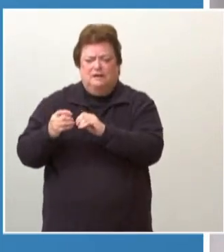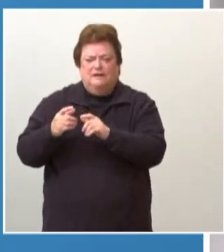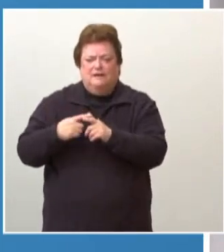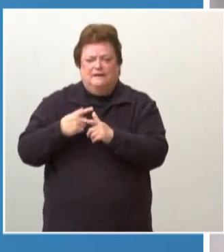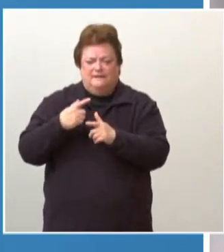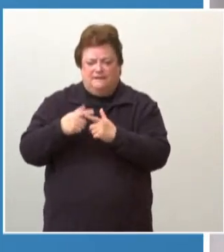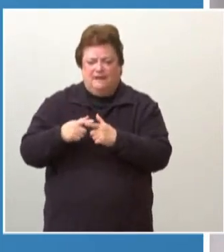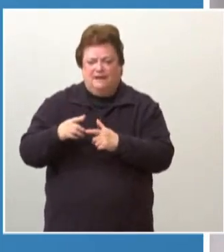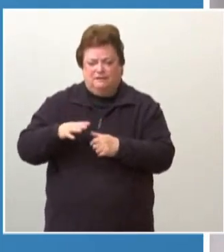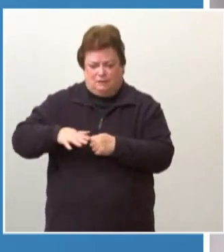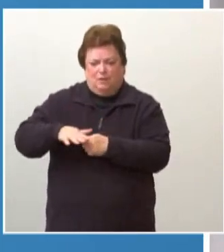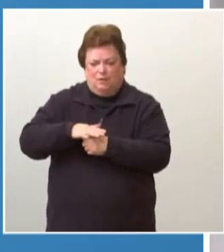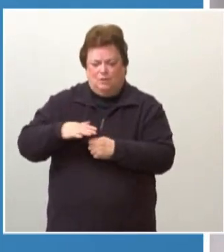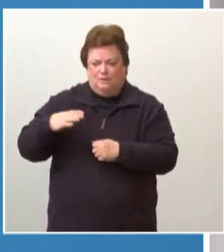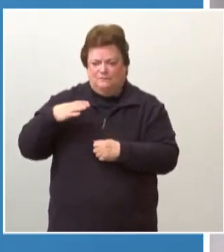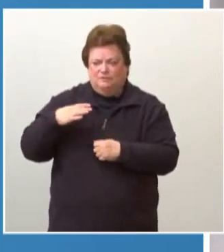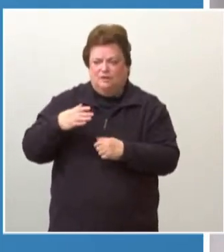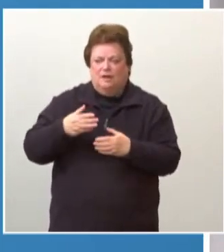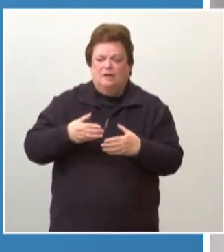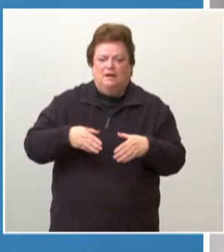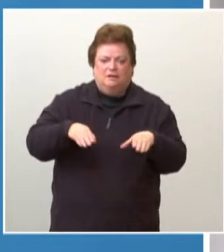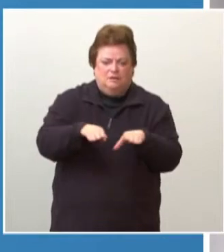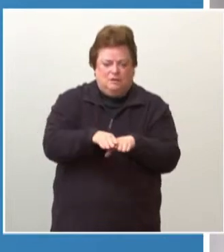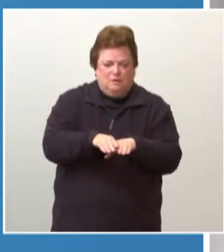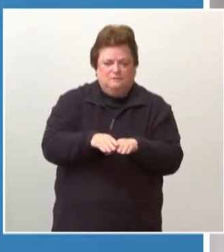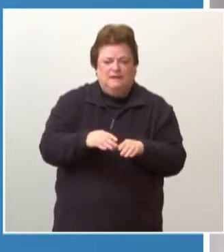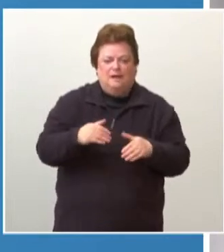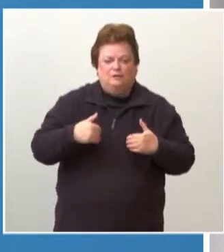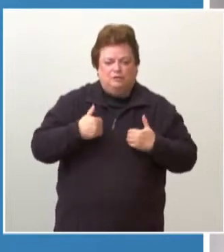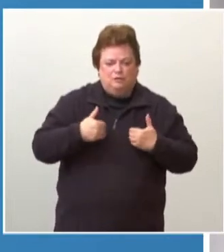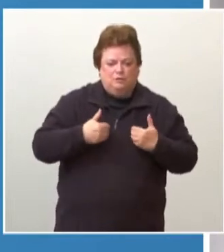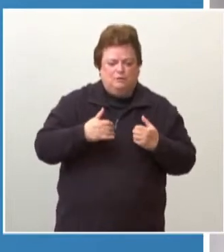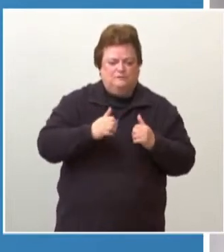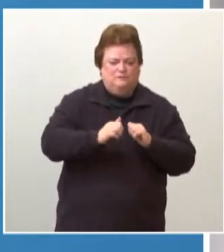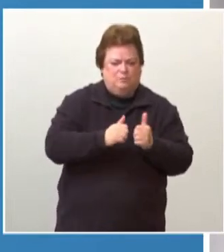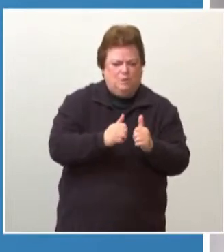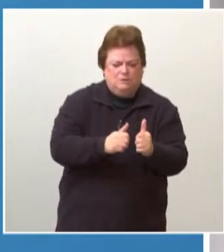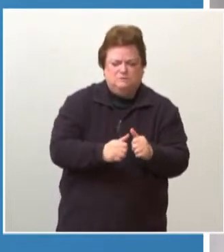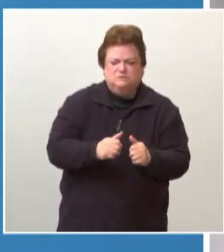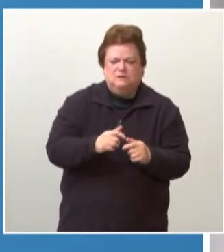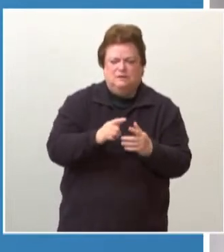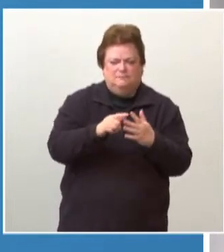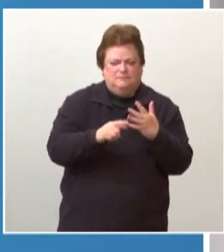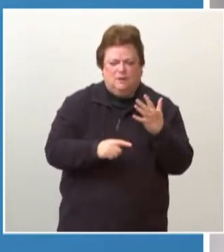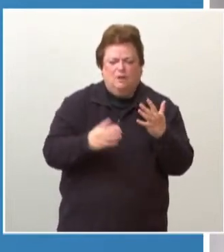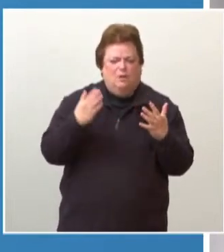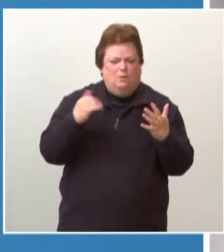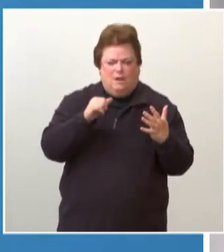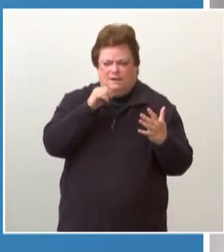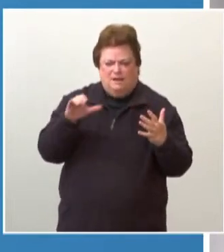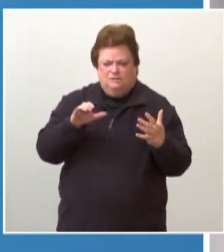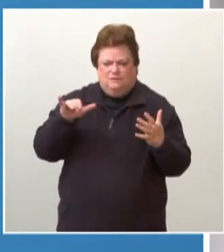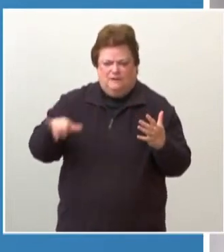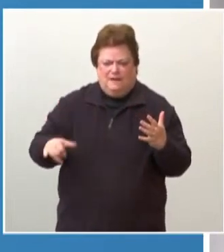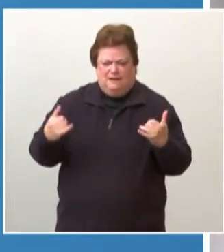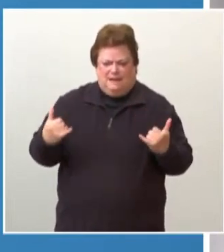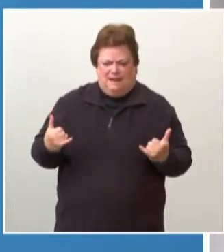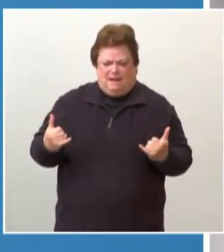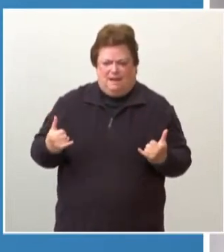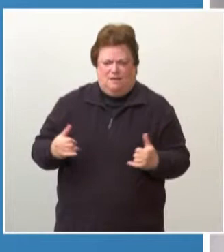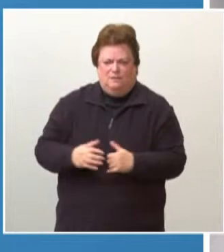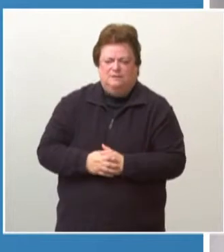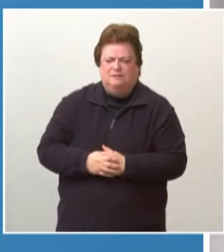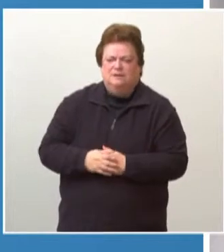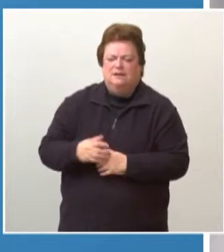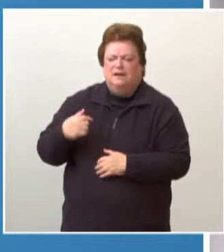officials took measures such as shutting down youth sports. Why no move to do any of that right now? I think I